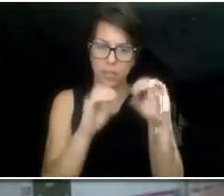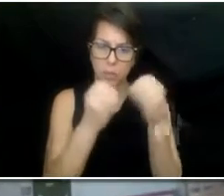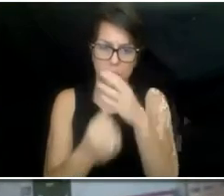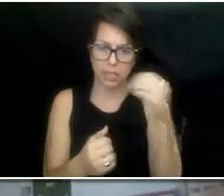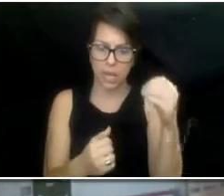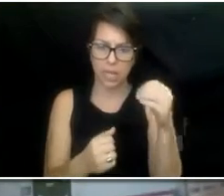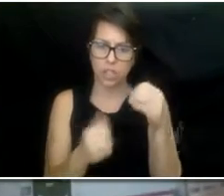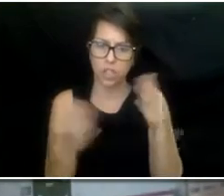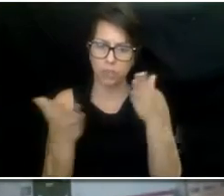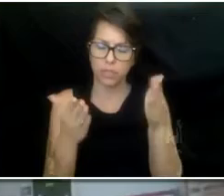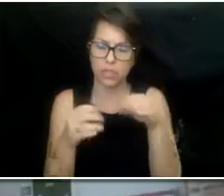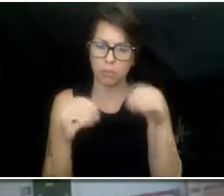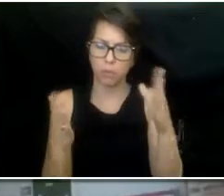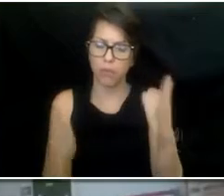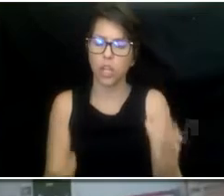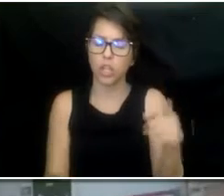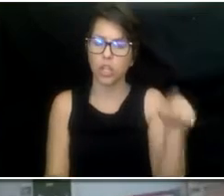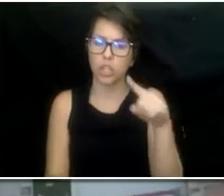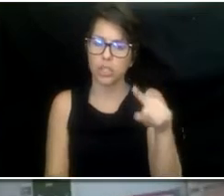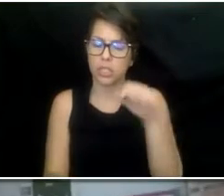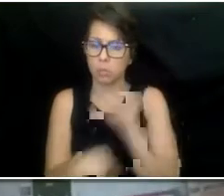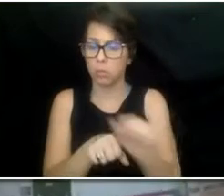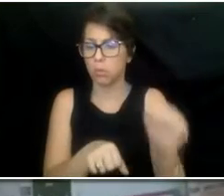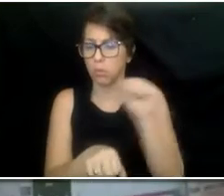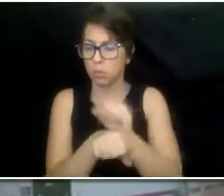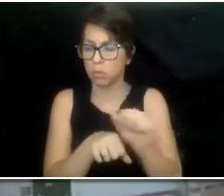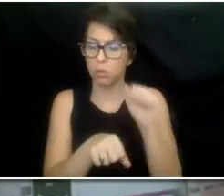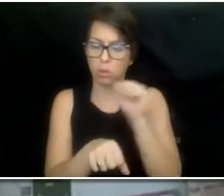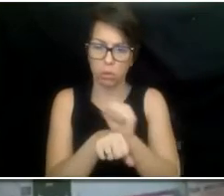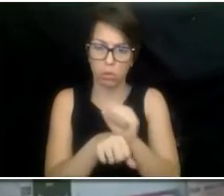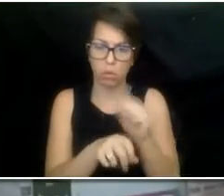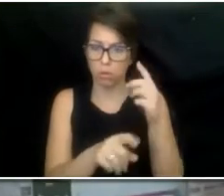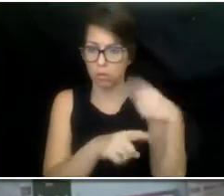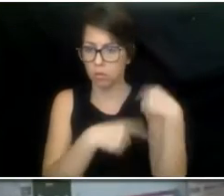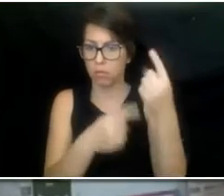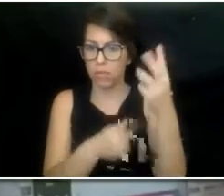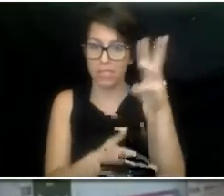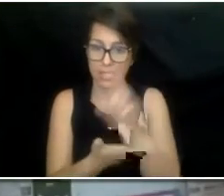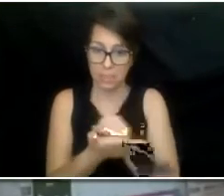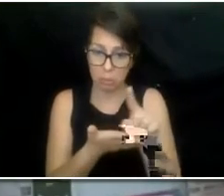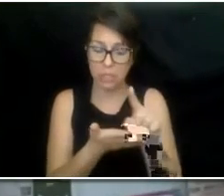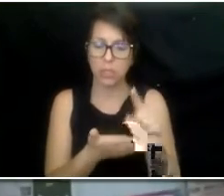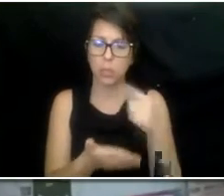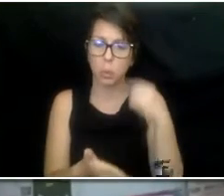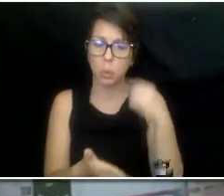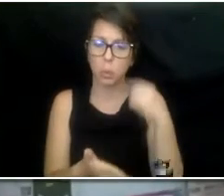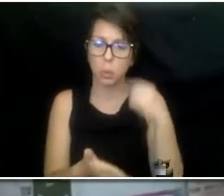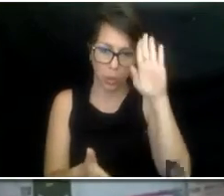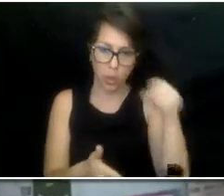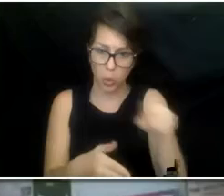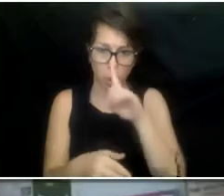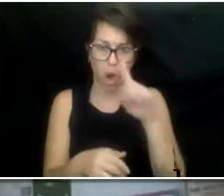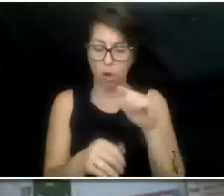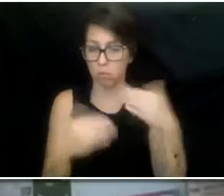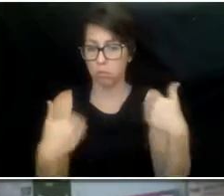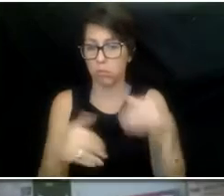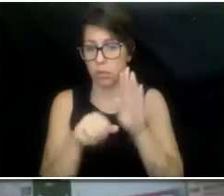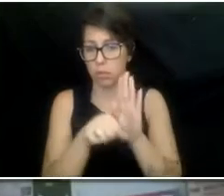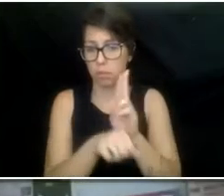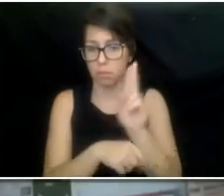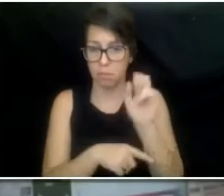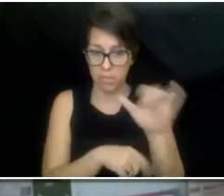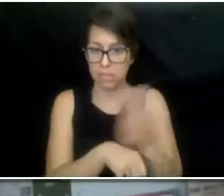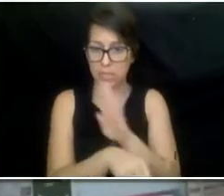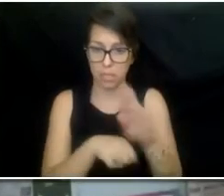legisl ative director mukla my communications director Sarah Kanan as well as the committee staff for their work in